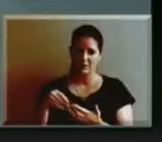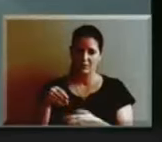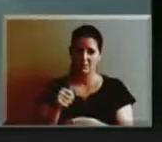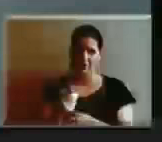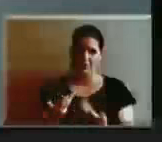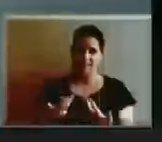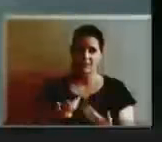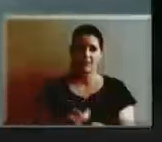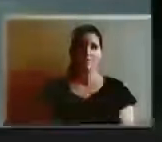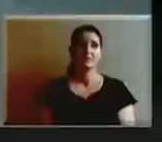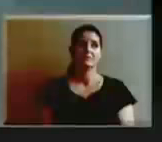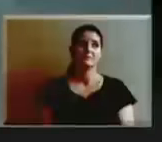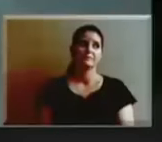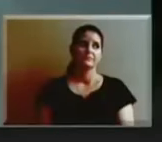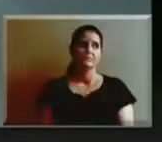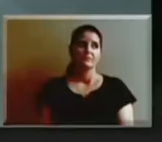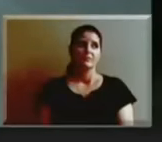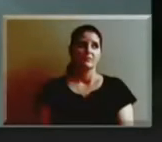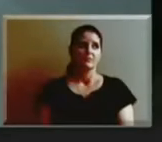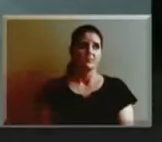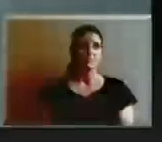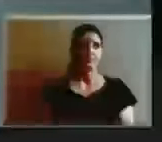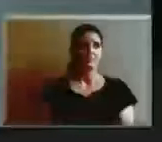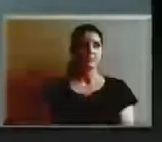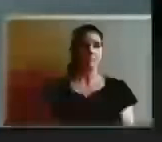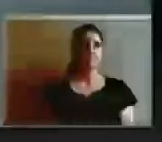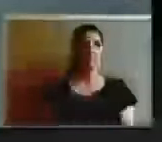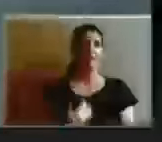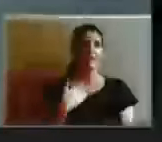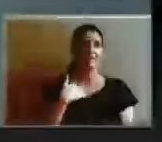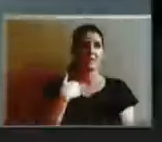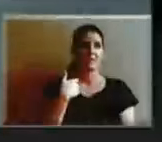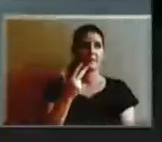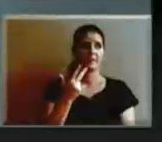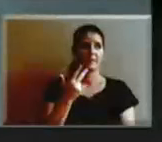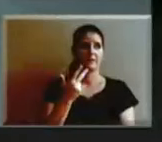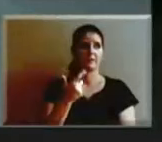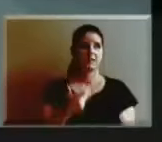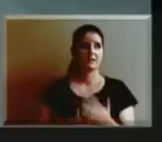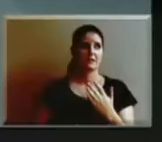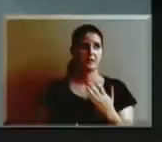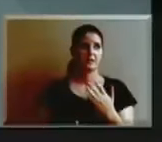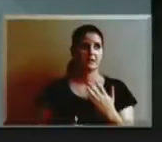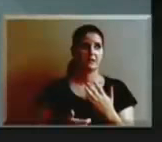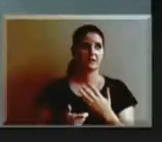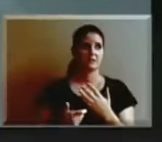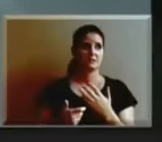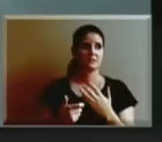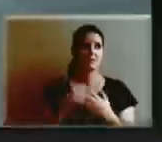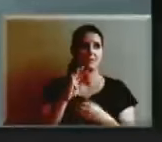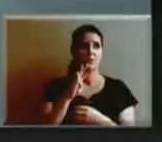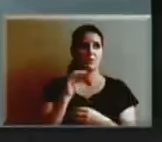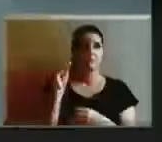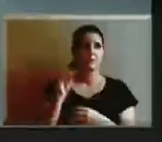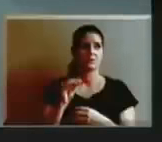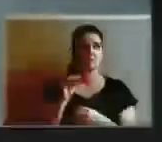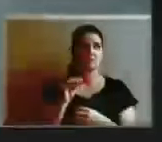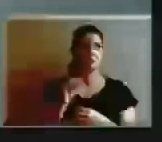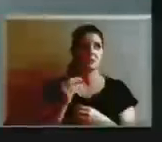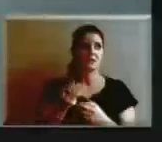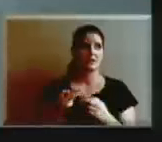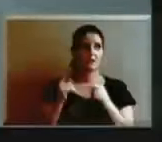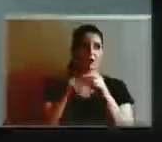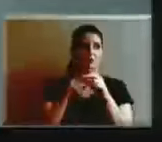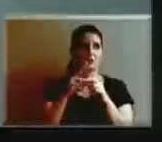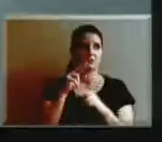The next, there are three tax rate options. You have a 4% revenue increase rate, which